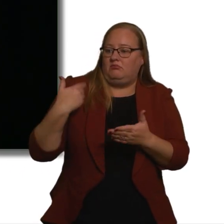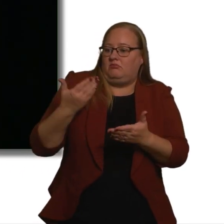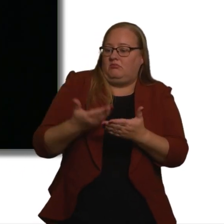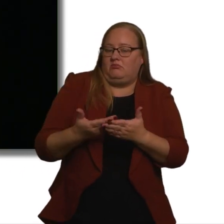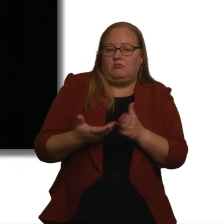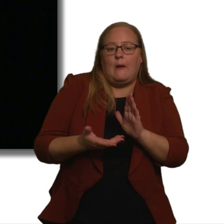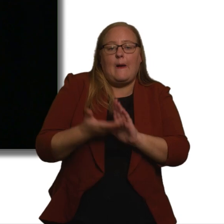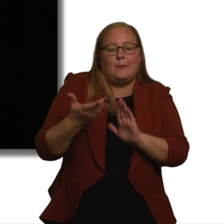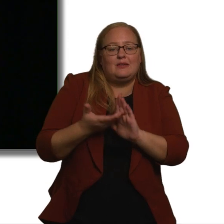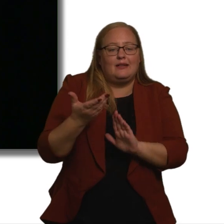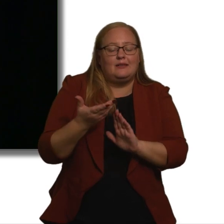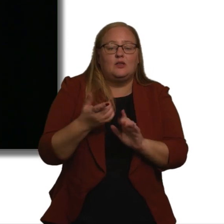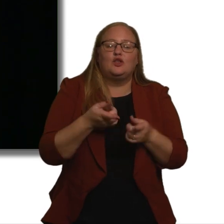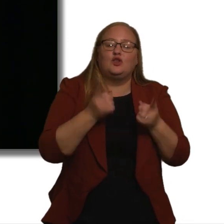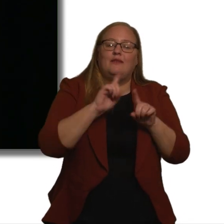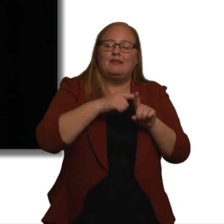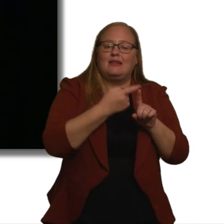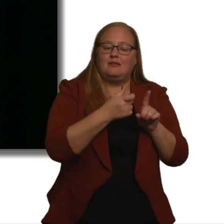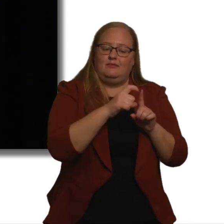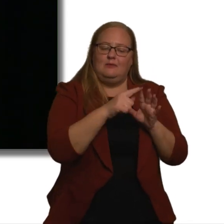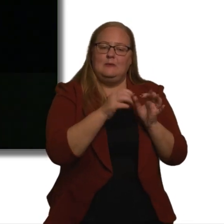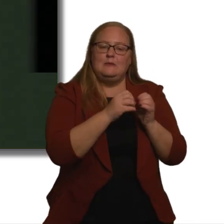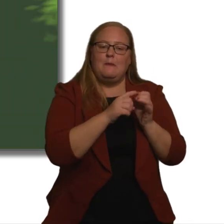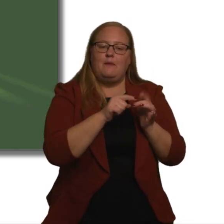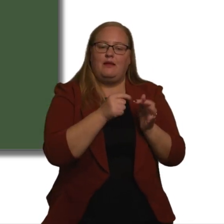to hand over to our Chief Executive, Debbie.